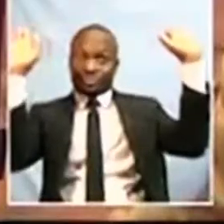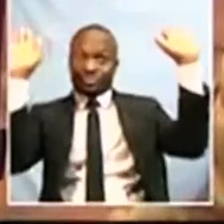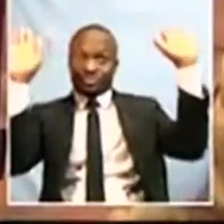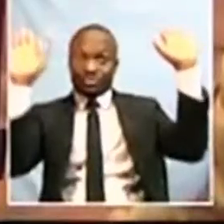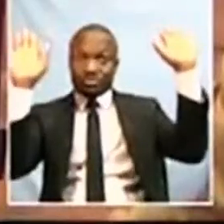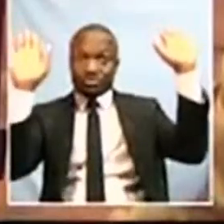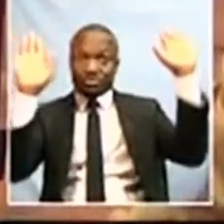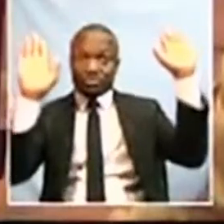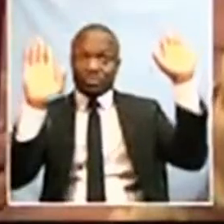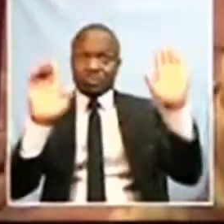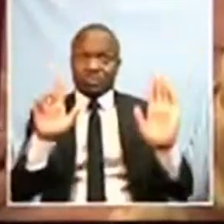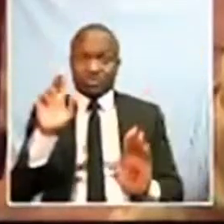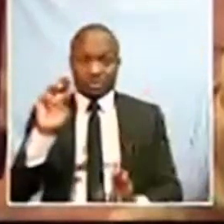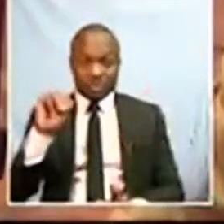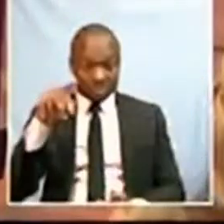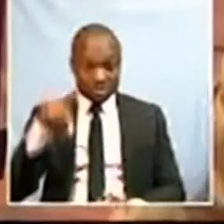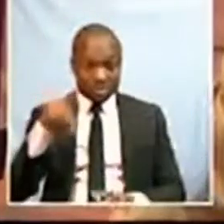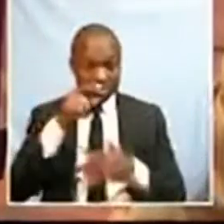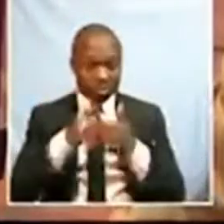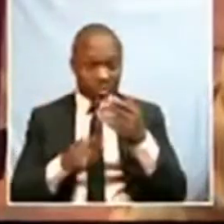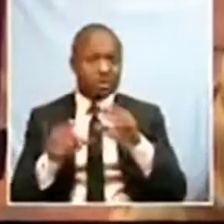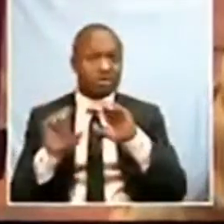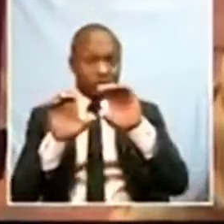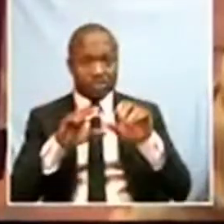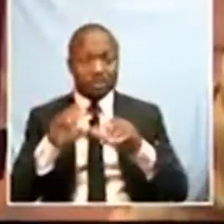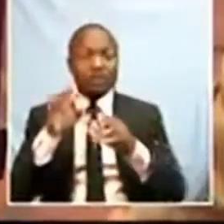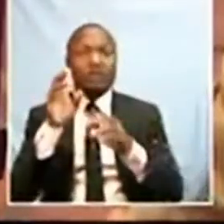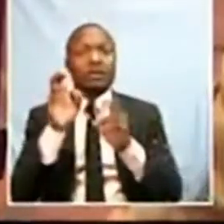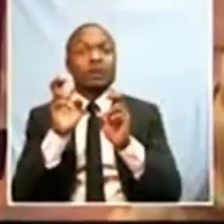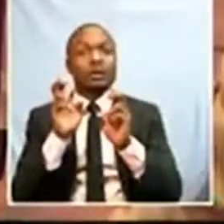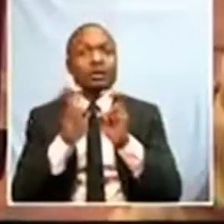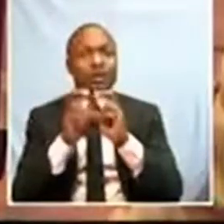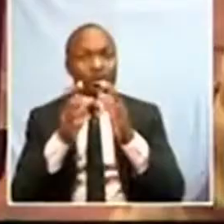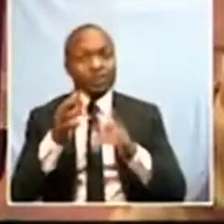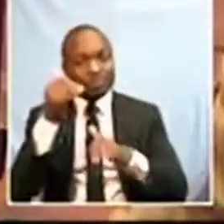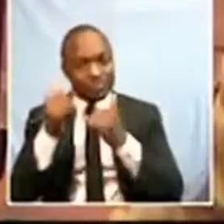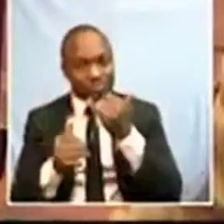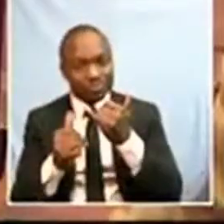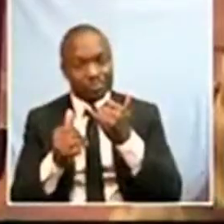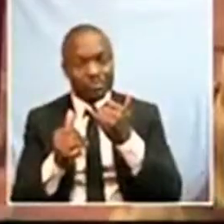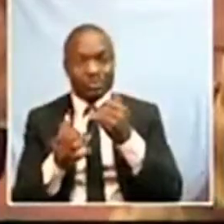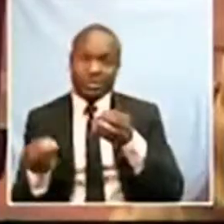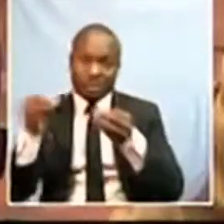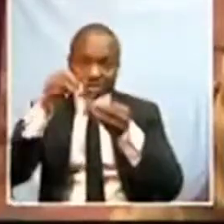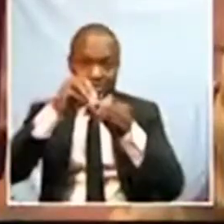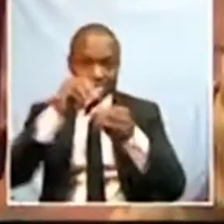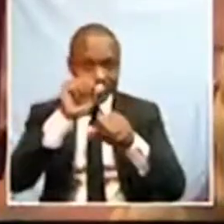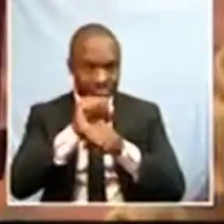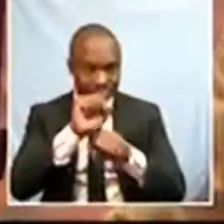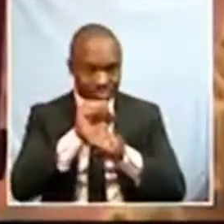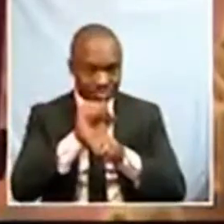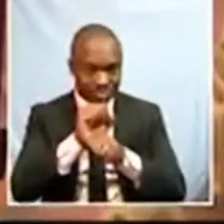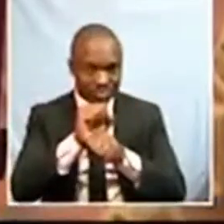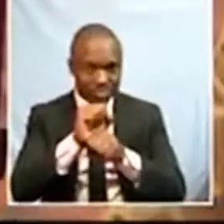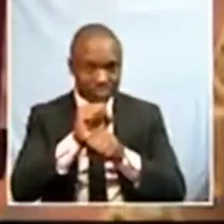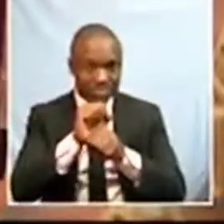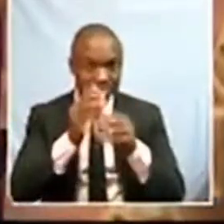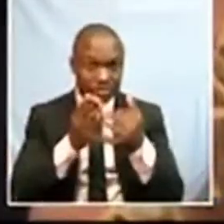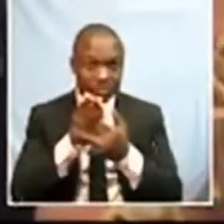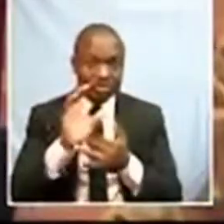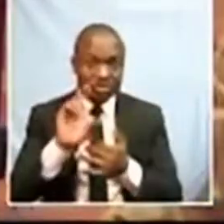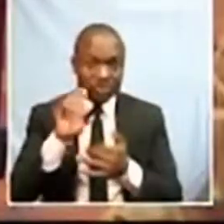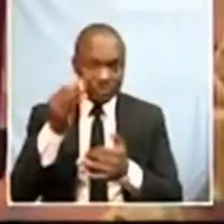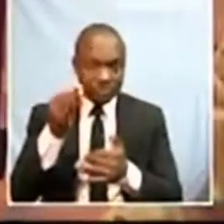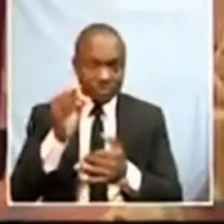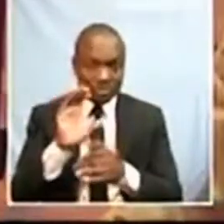done is, upon the contractor completing, is almost complete, and the additional works went through the CDFC to